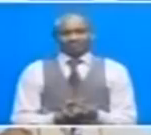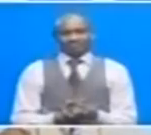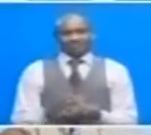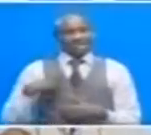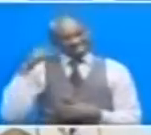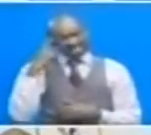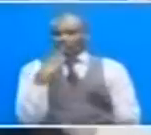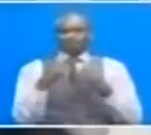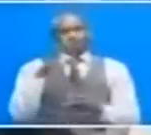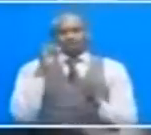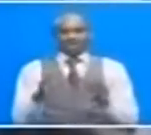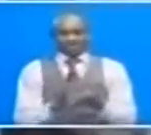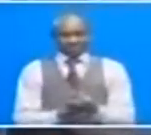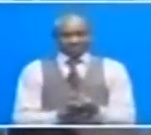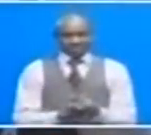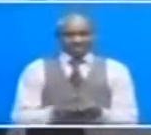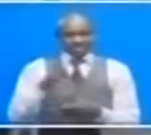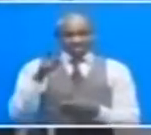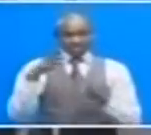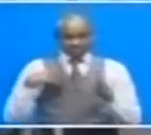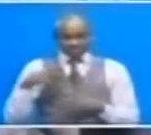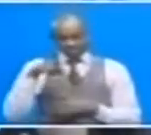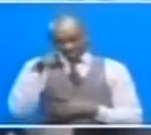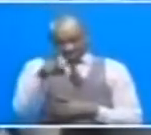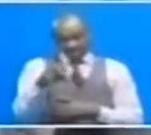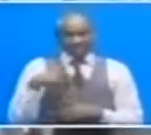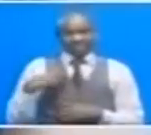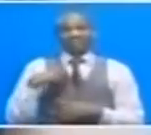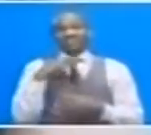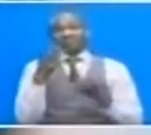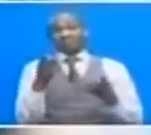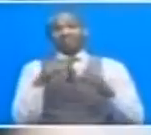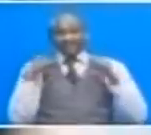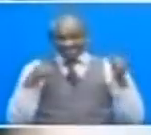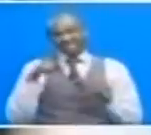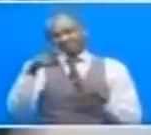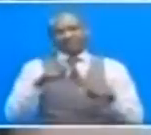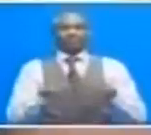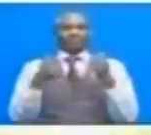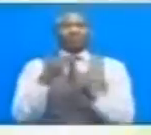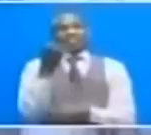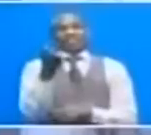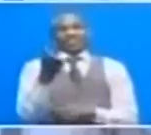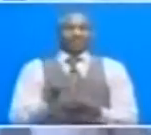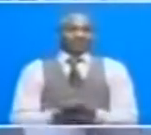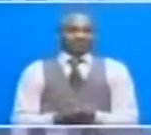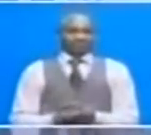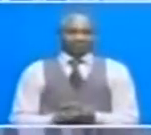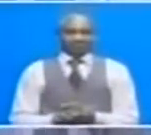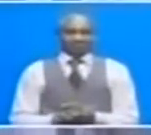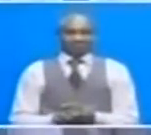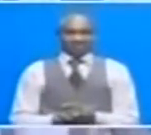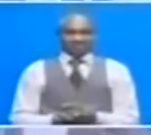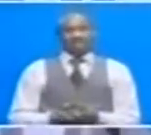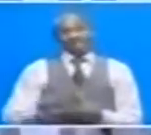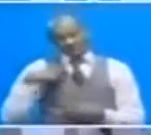Nafikia tu kuongea tena. Rogue shepherds, pain left behind by pastors behaving badly. And we